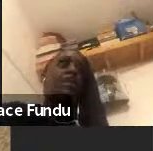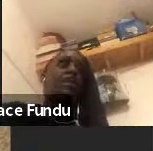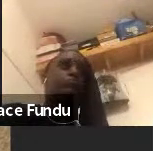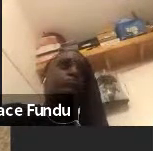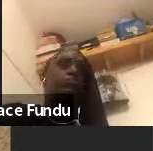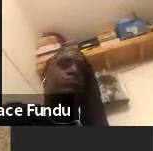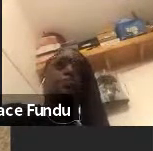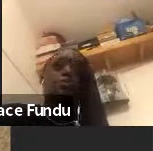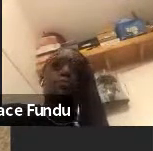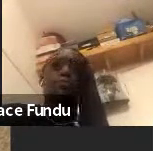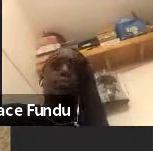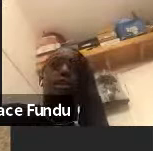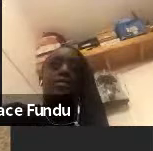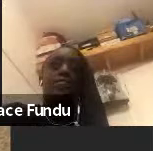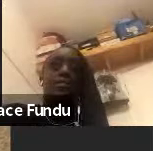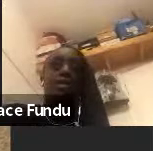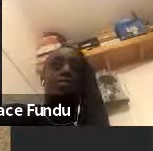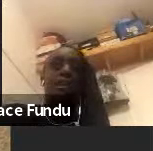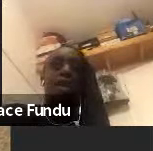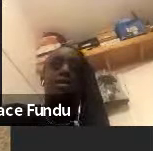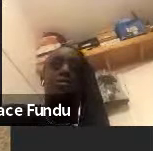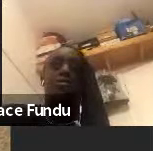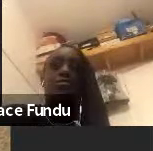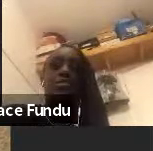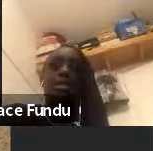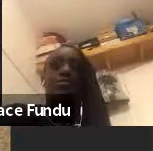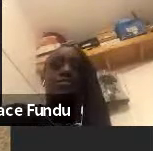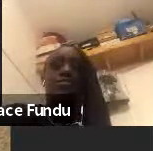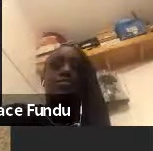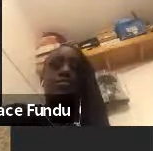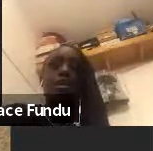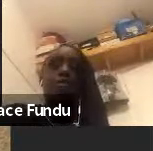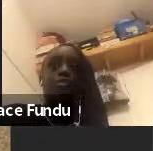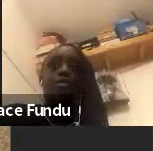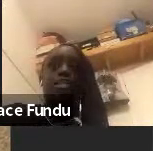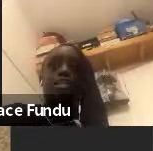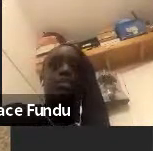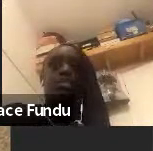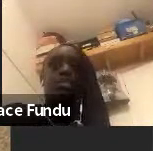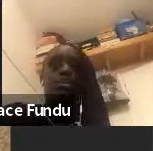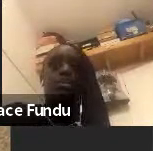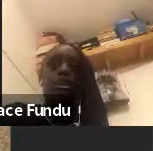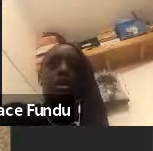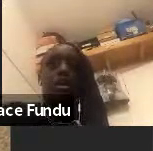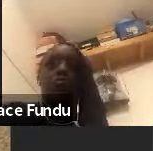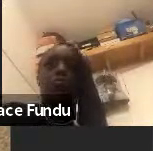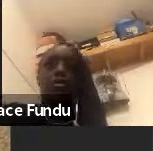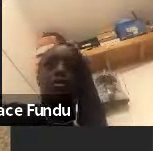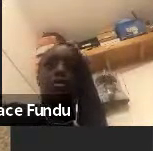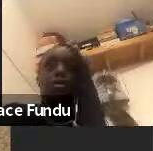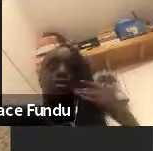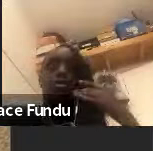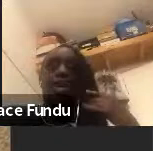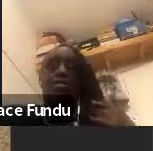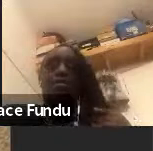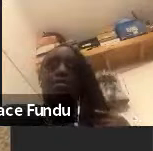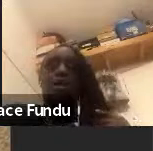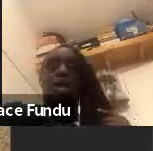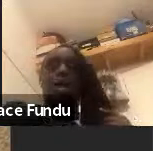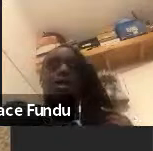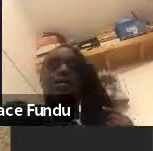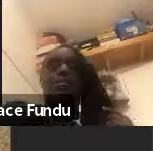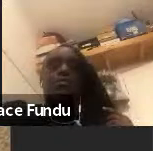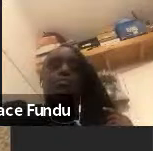write down the patterns of his life. So from when he was a teenager and from when he was an